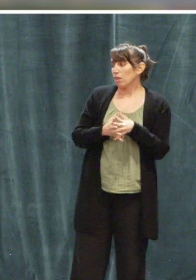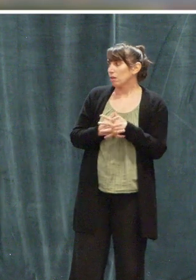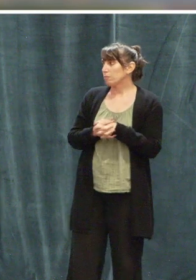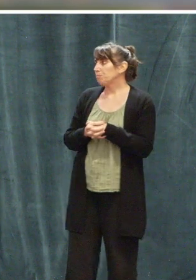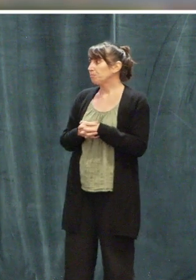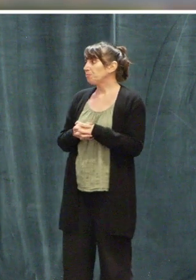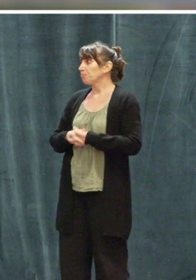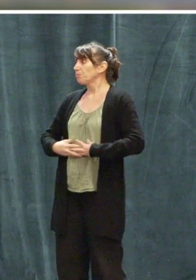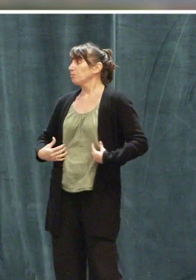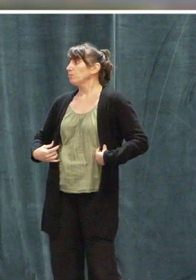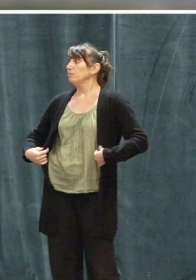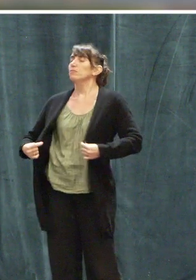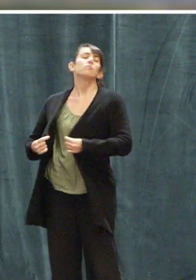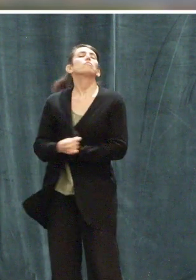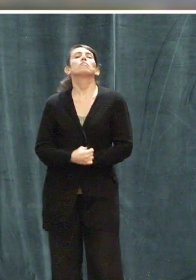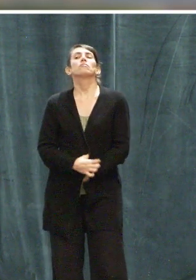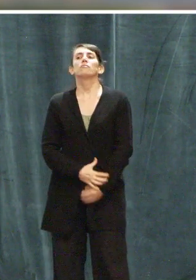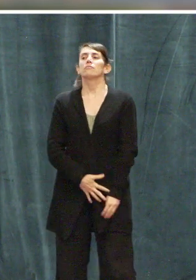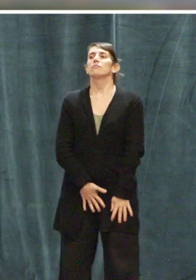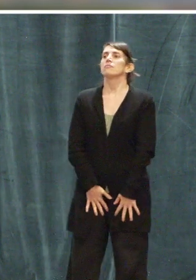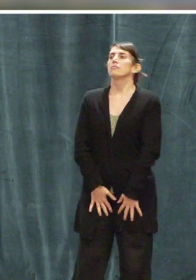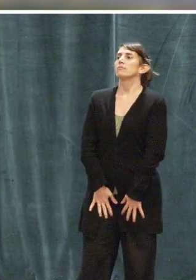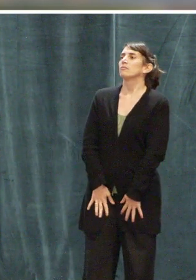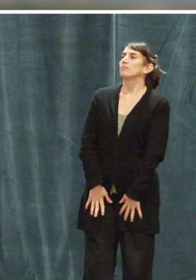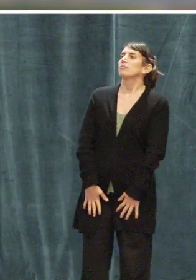Just start by thanking you for your comments.